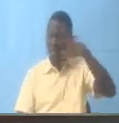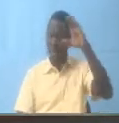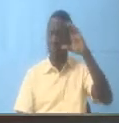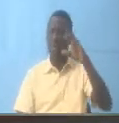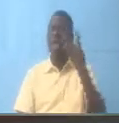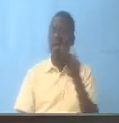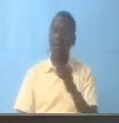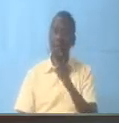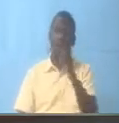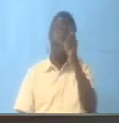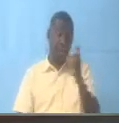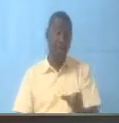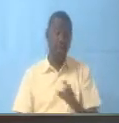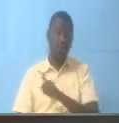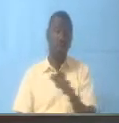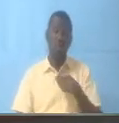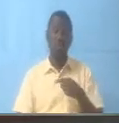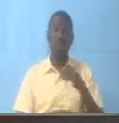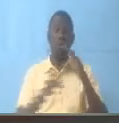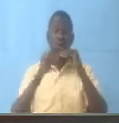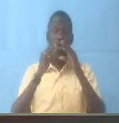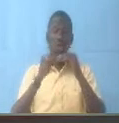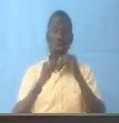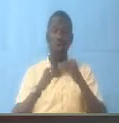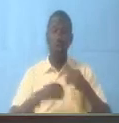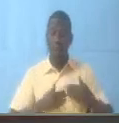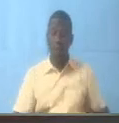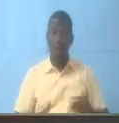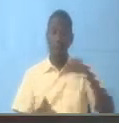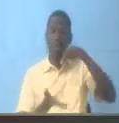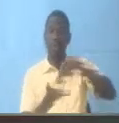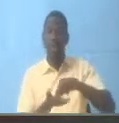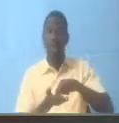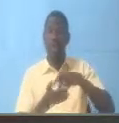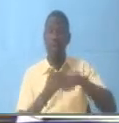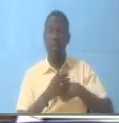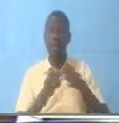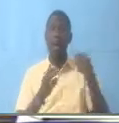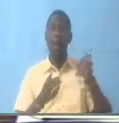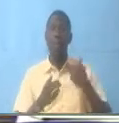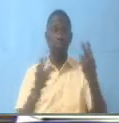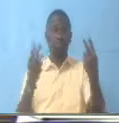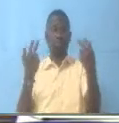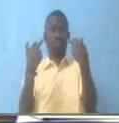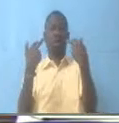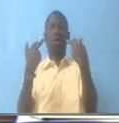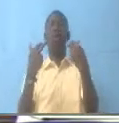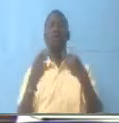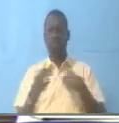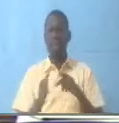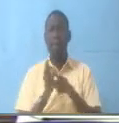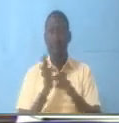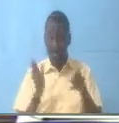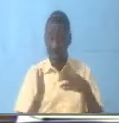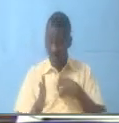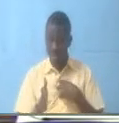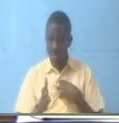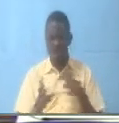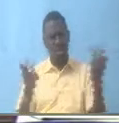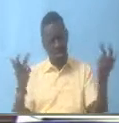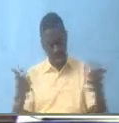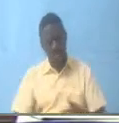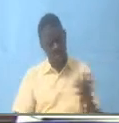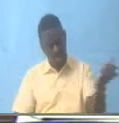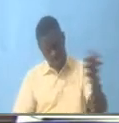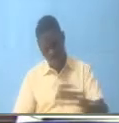not want to testify in public, we always welcome that as well, because that's normal. dañ joxe woon ne ñëpp nag pour ñu